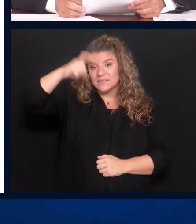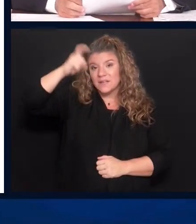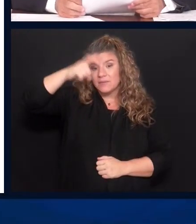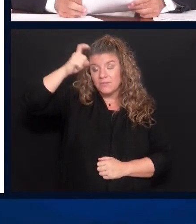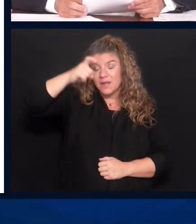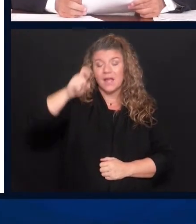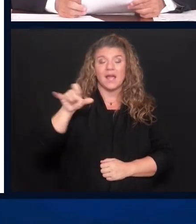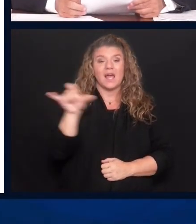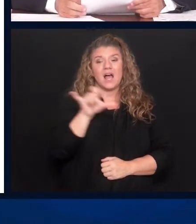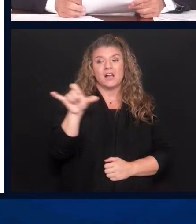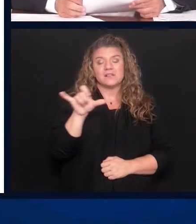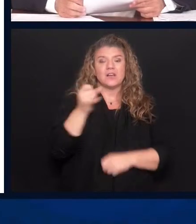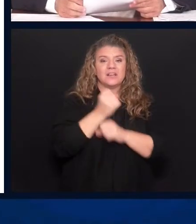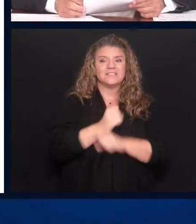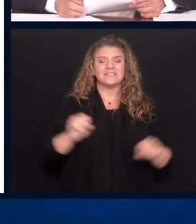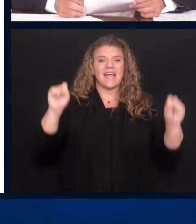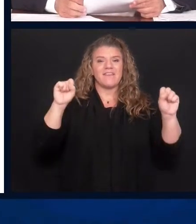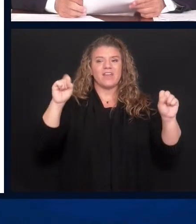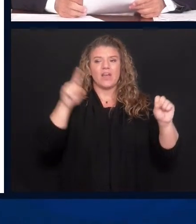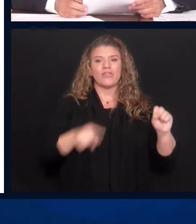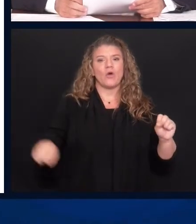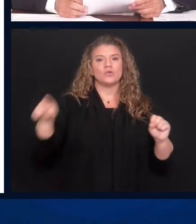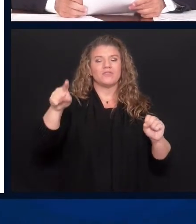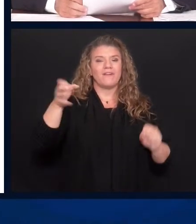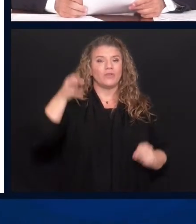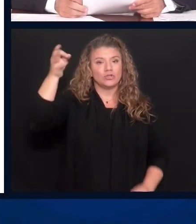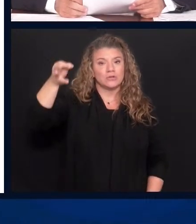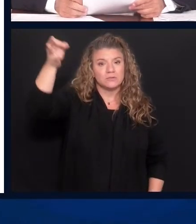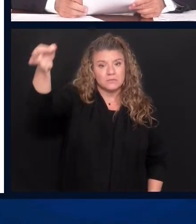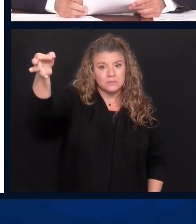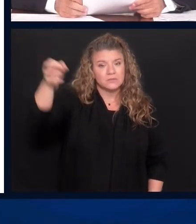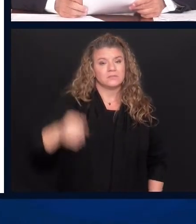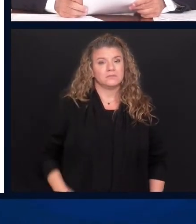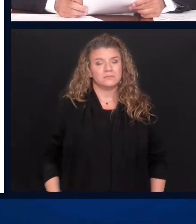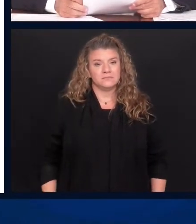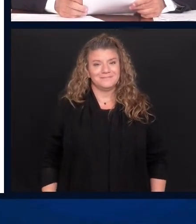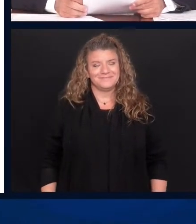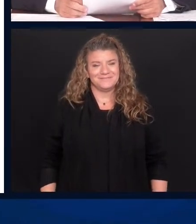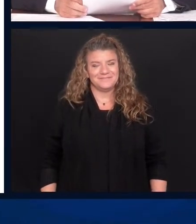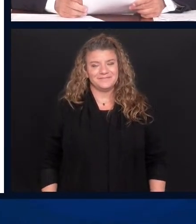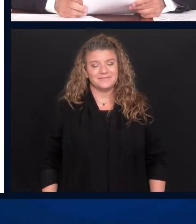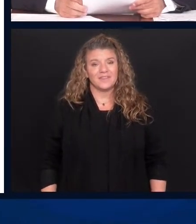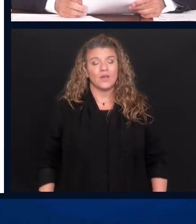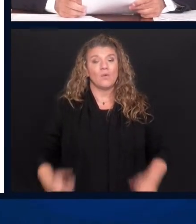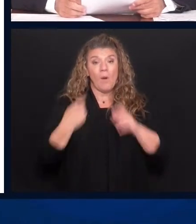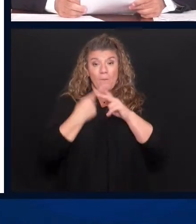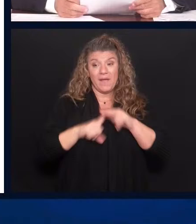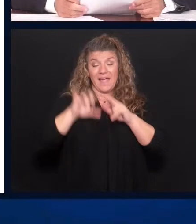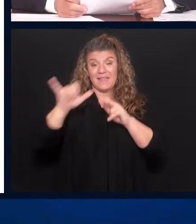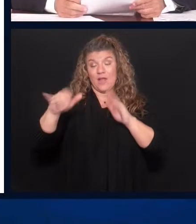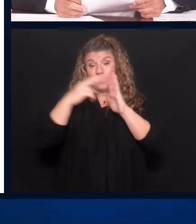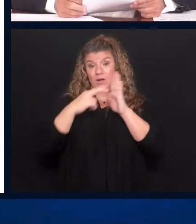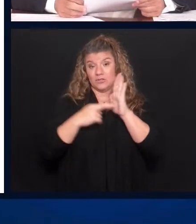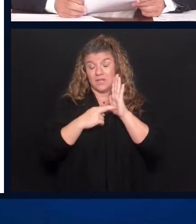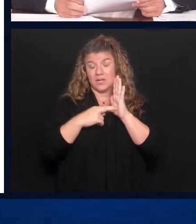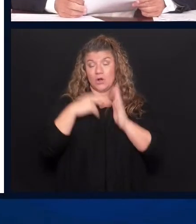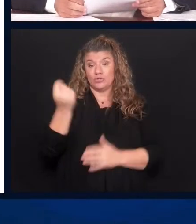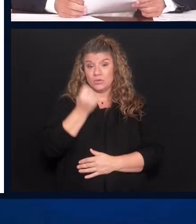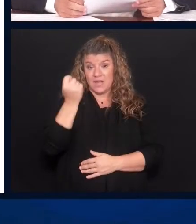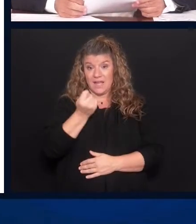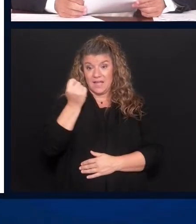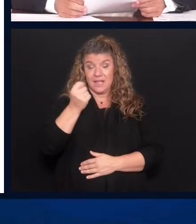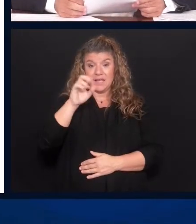we're also saving those of our future. We'll begin registration on